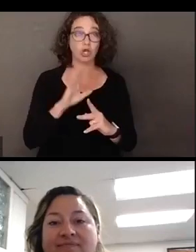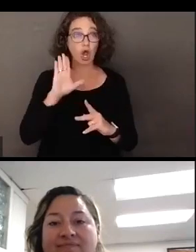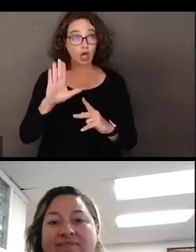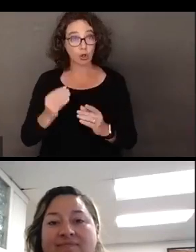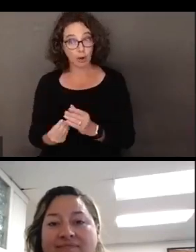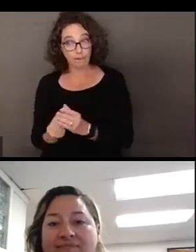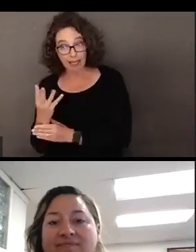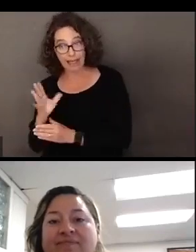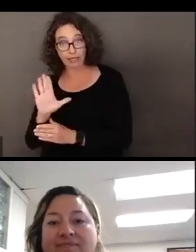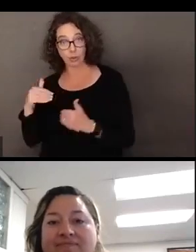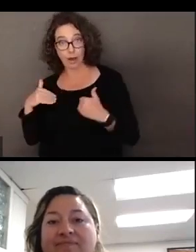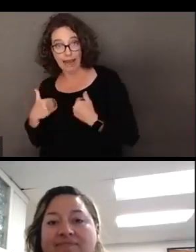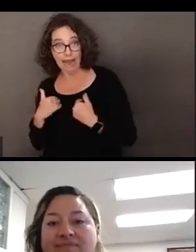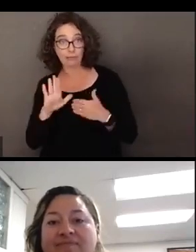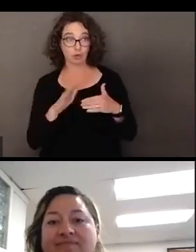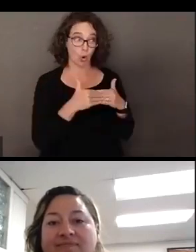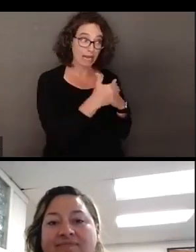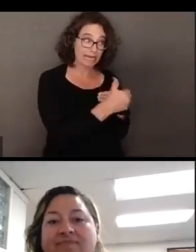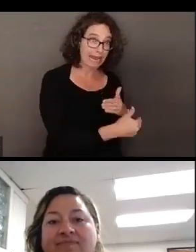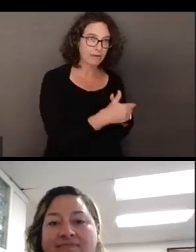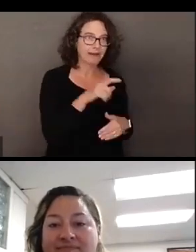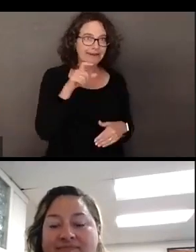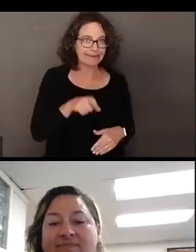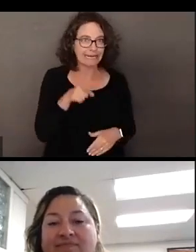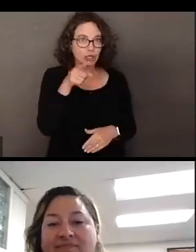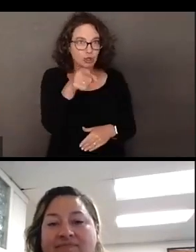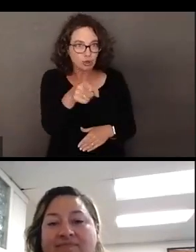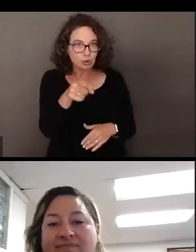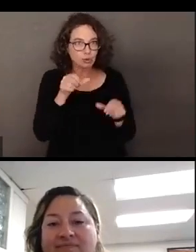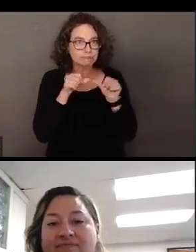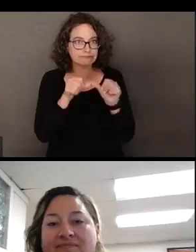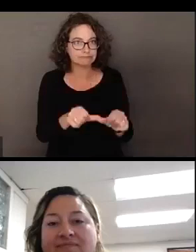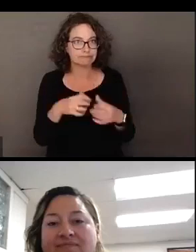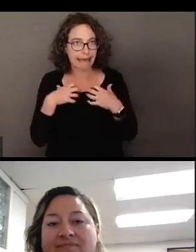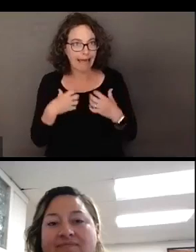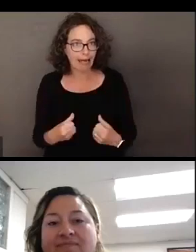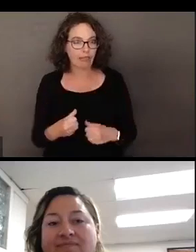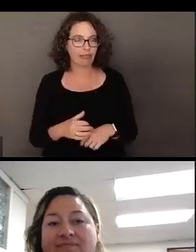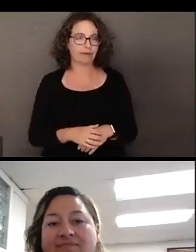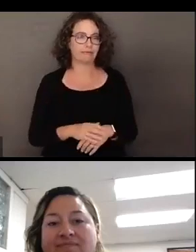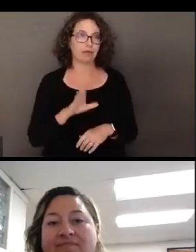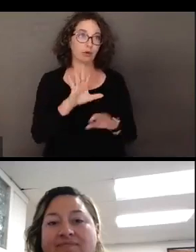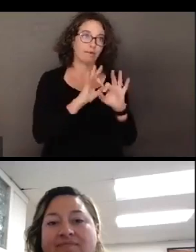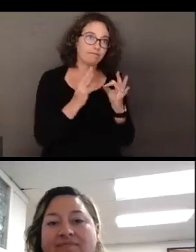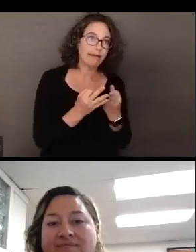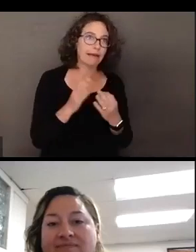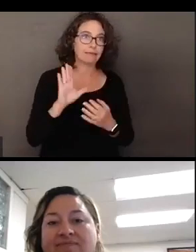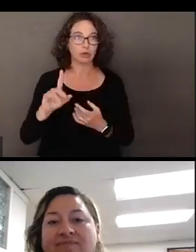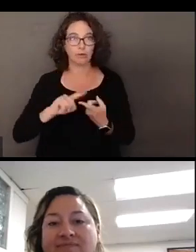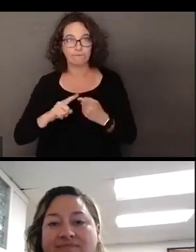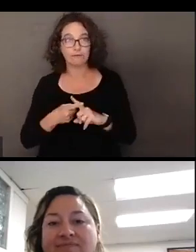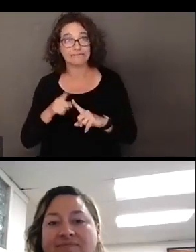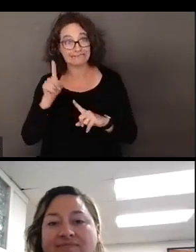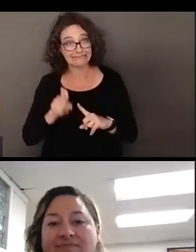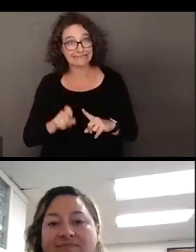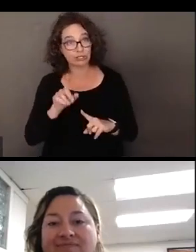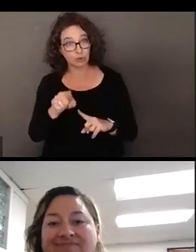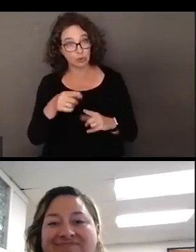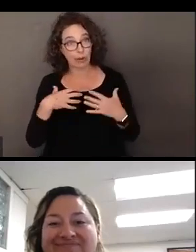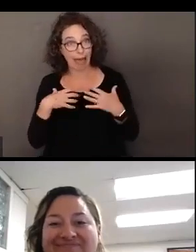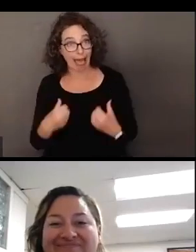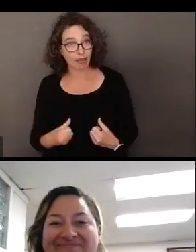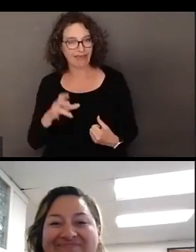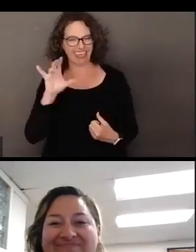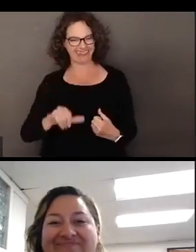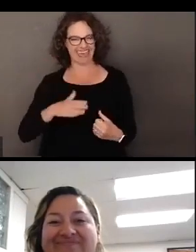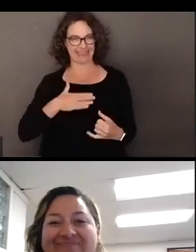to be healthy and well, and they need you to stick around, as does your family and your friends and the other people in your life. So that's my closing thought,